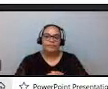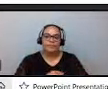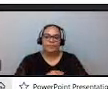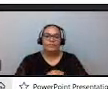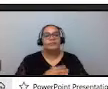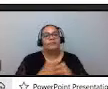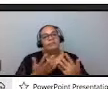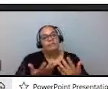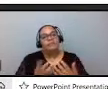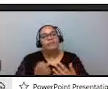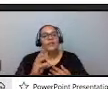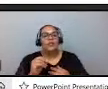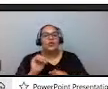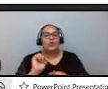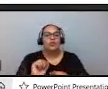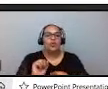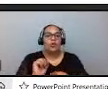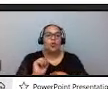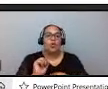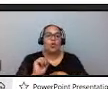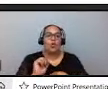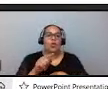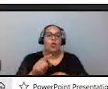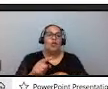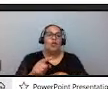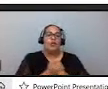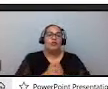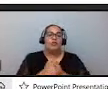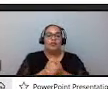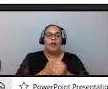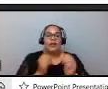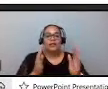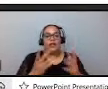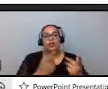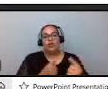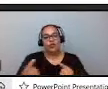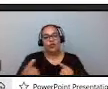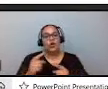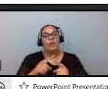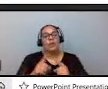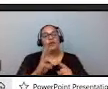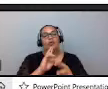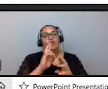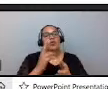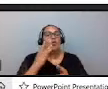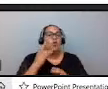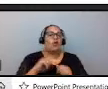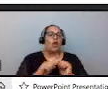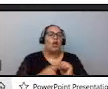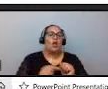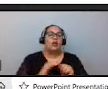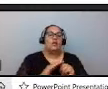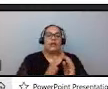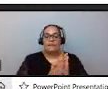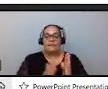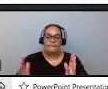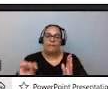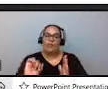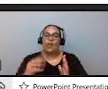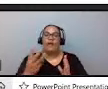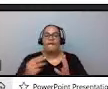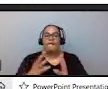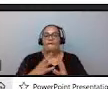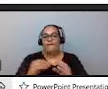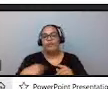um so the interim truck staging facility this was completed and would have been reported in the last uh period that it is